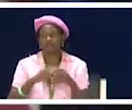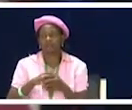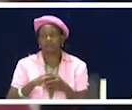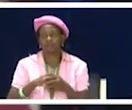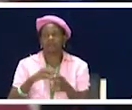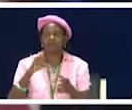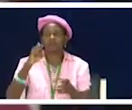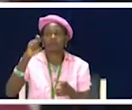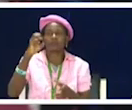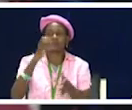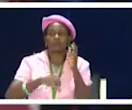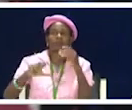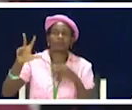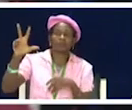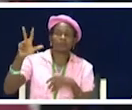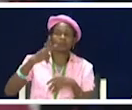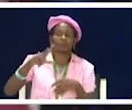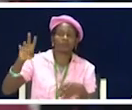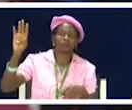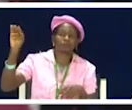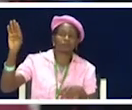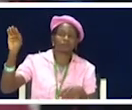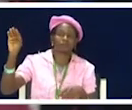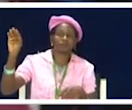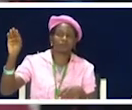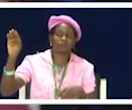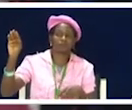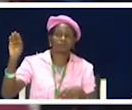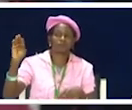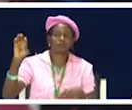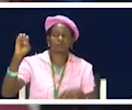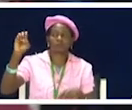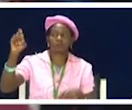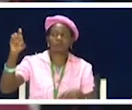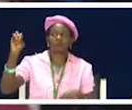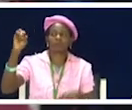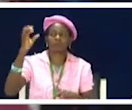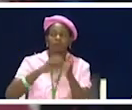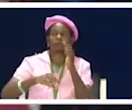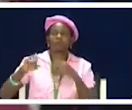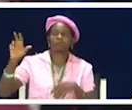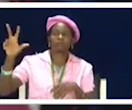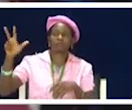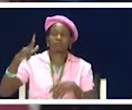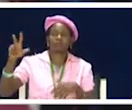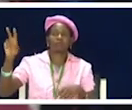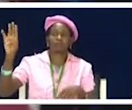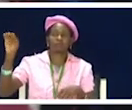Exodus chapter 3, verse 14. Exodus 3, verse 14.